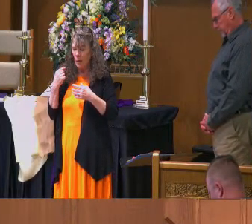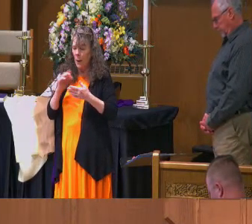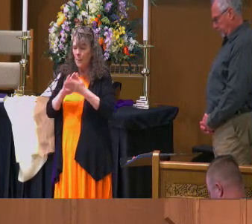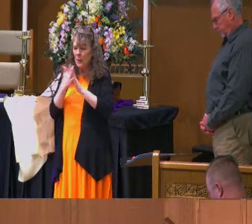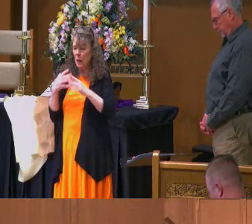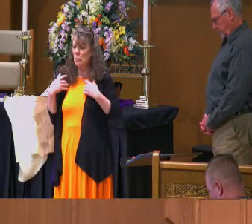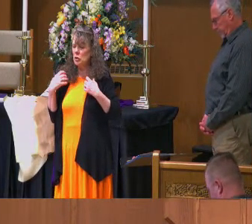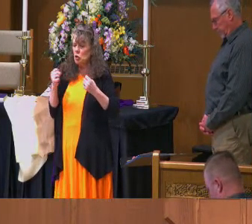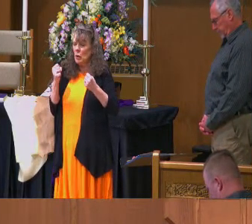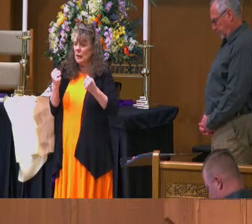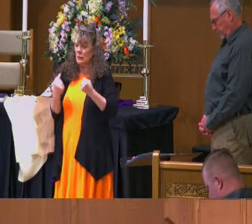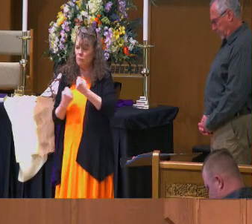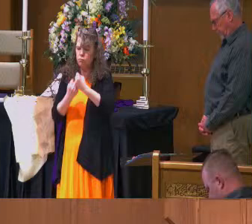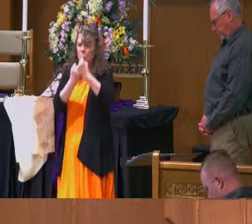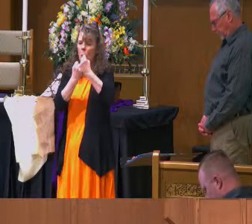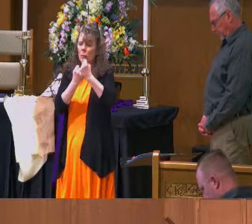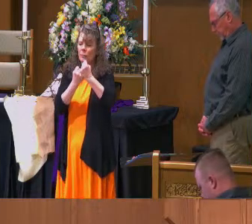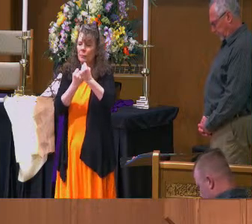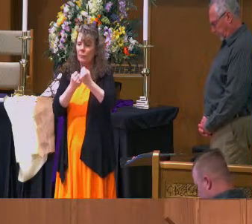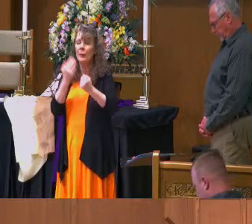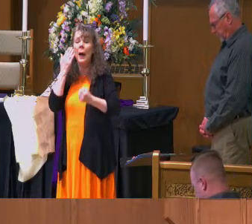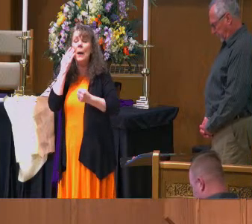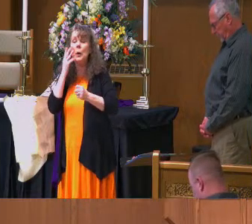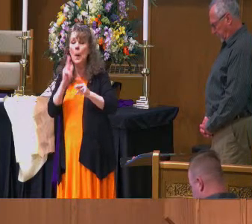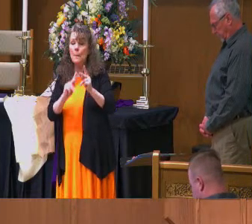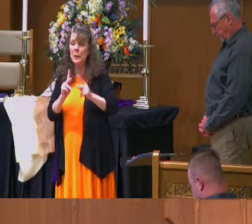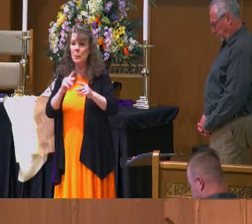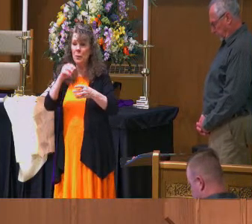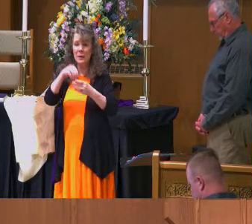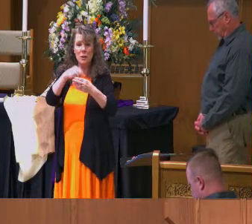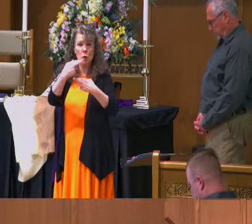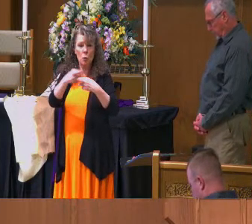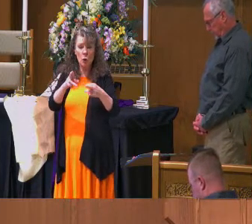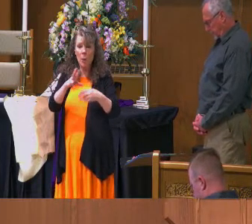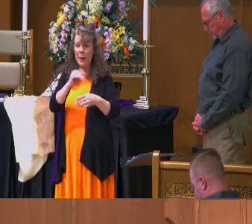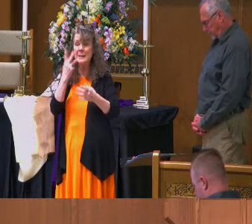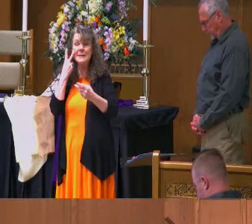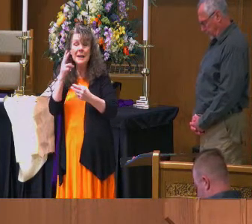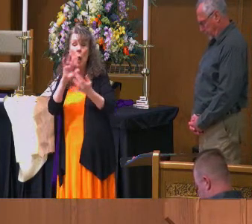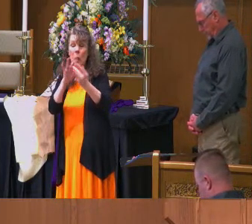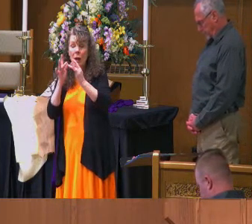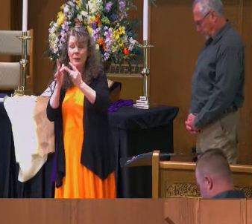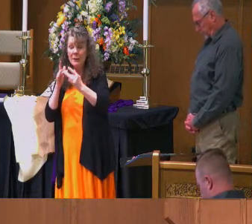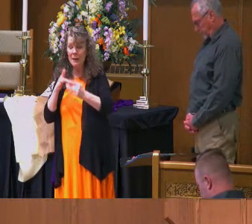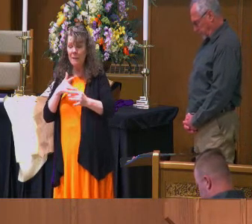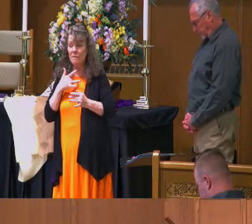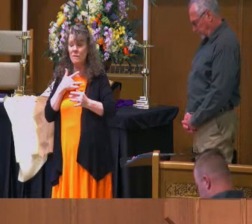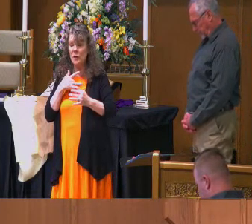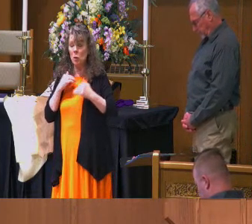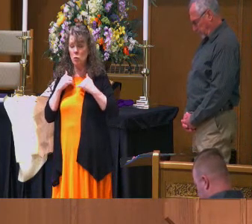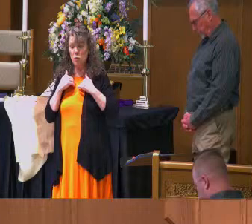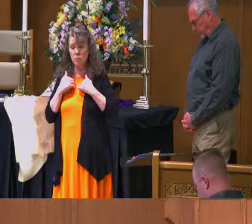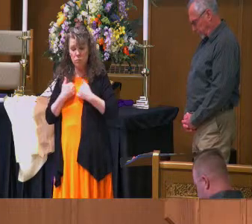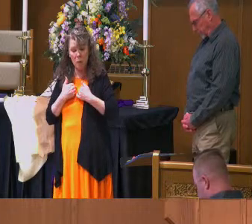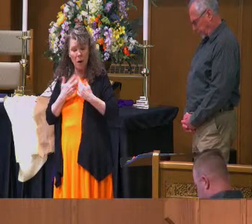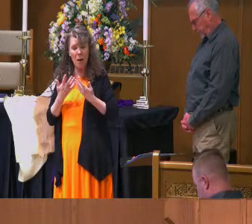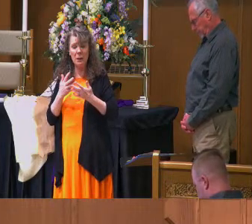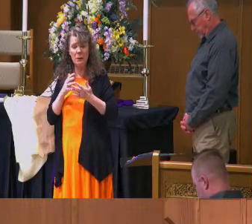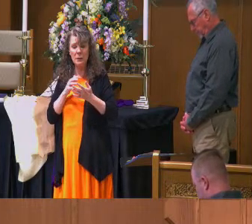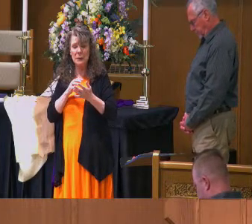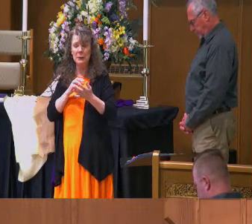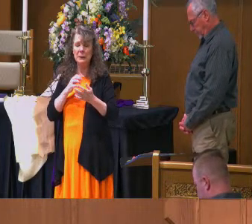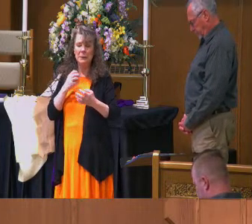strong. I know that there are people all over this room and watching online that feel very weak, physically, emotionally,